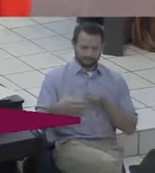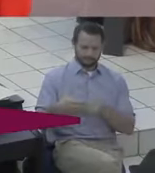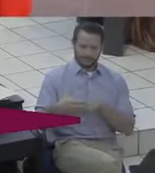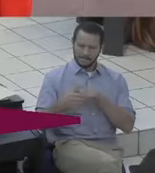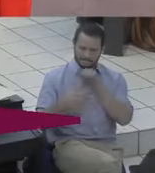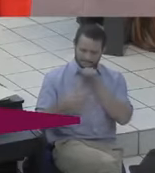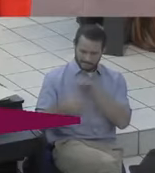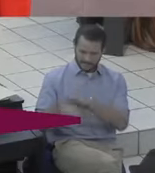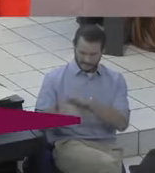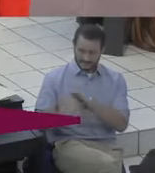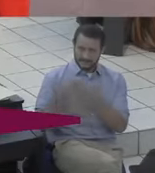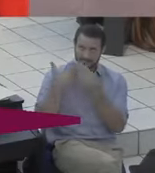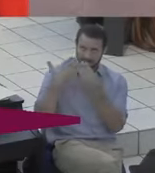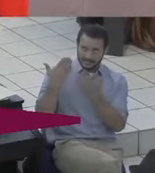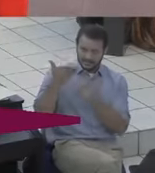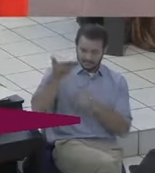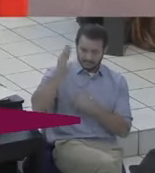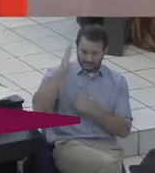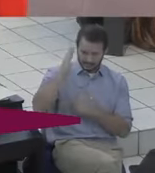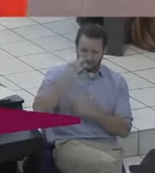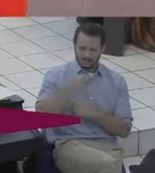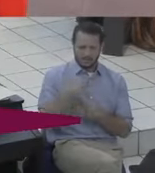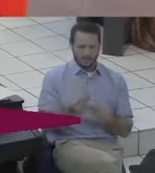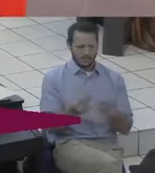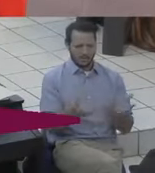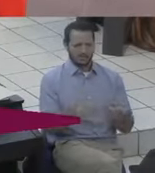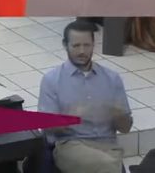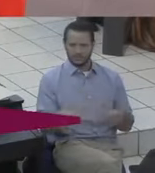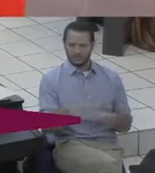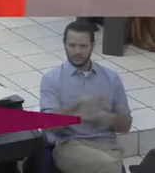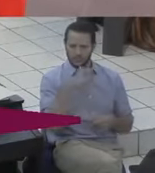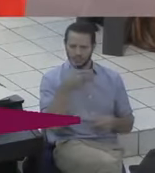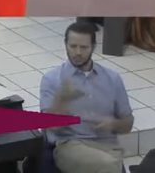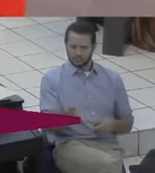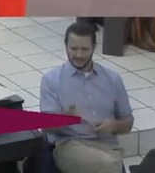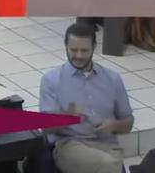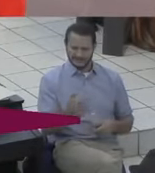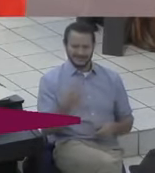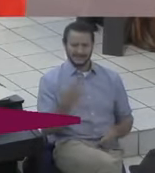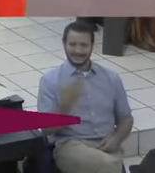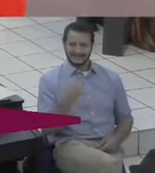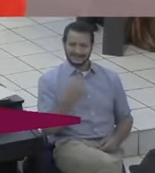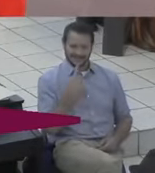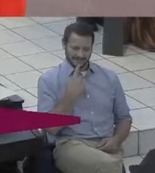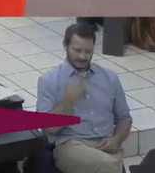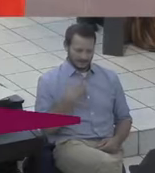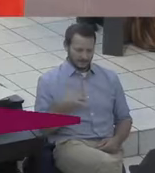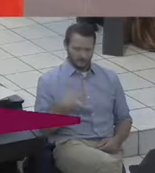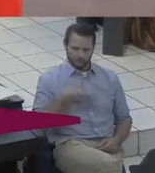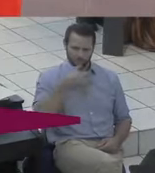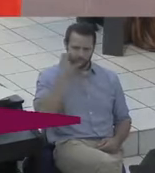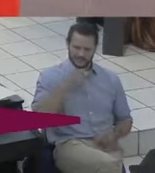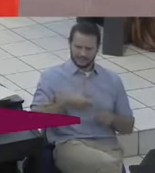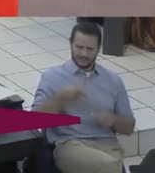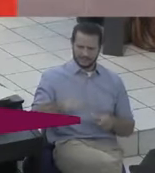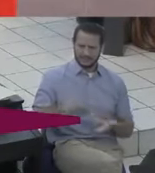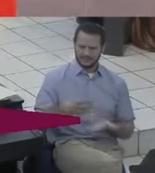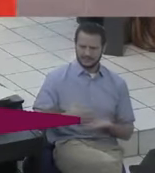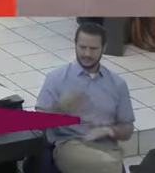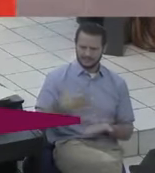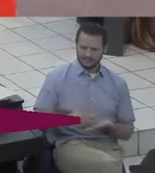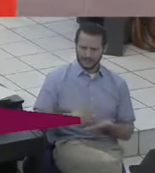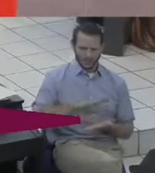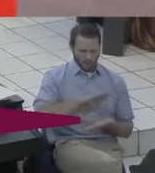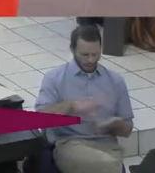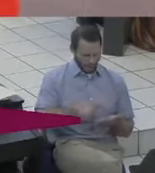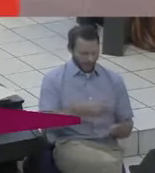giving thanks to God, and offered it to those present and said, "Drink from this cup, all